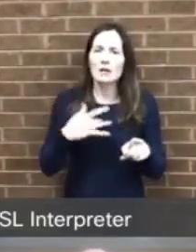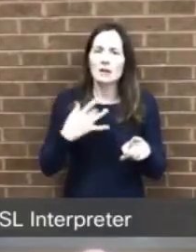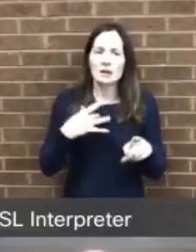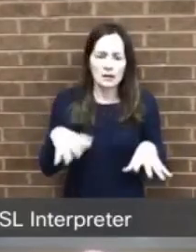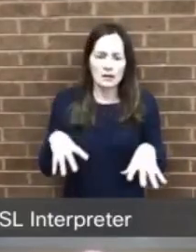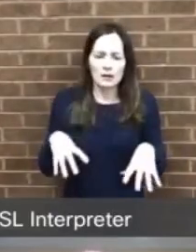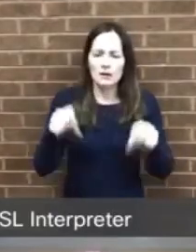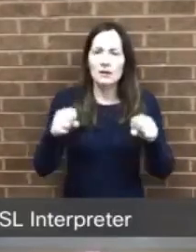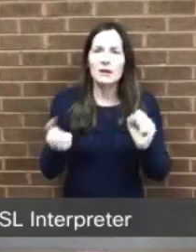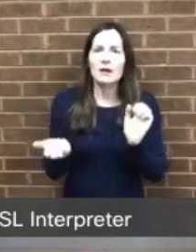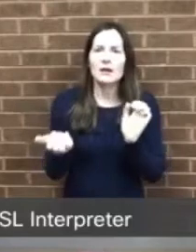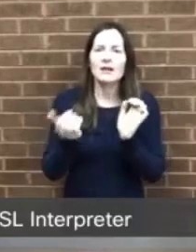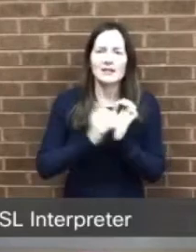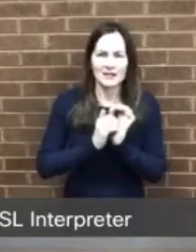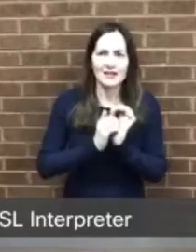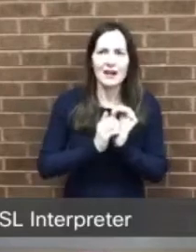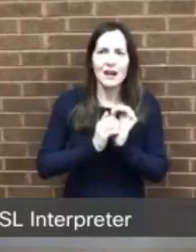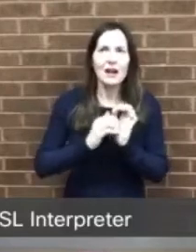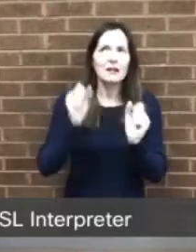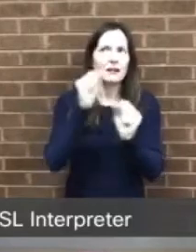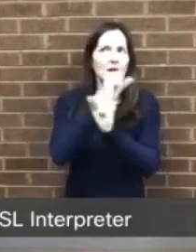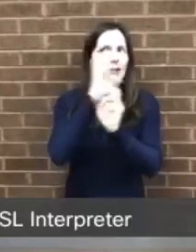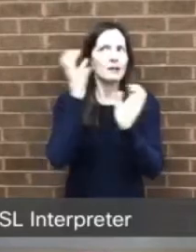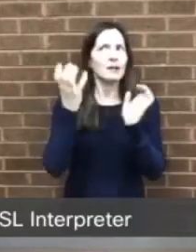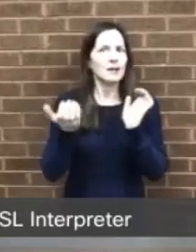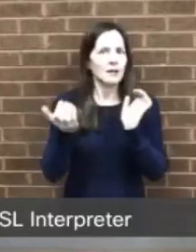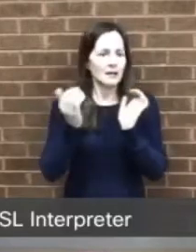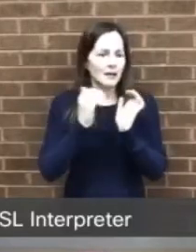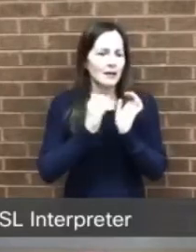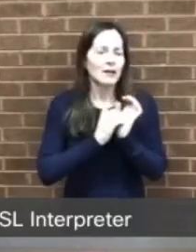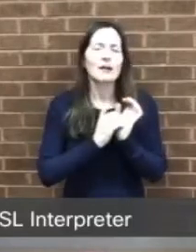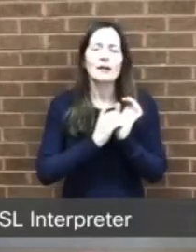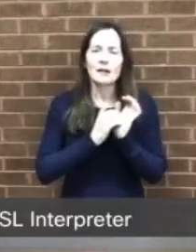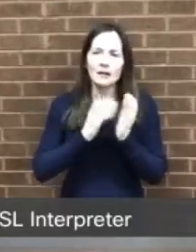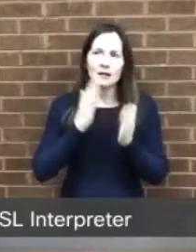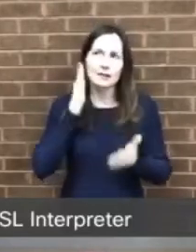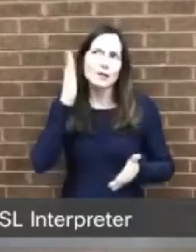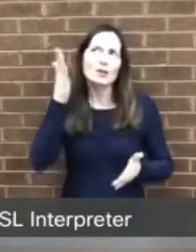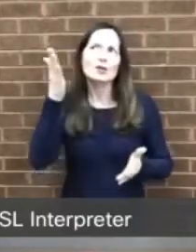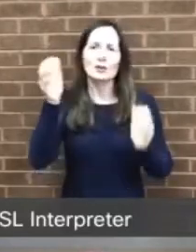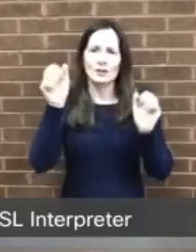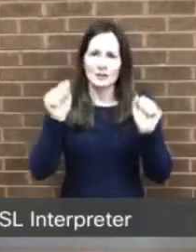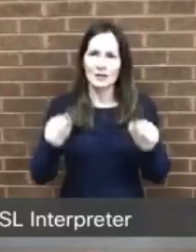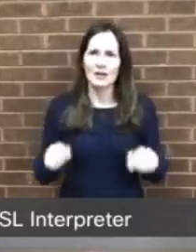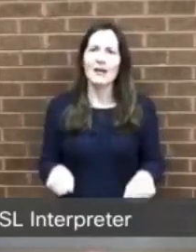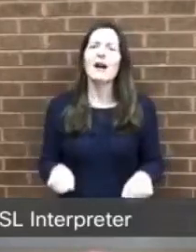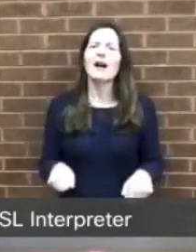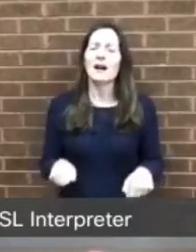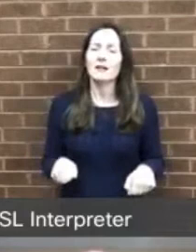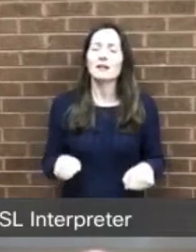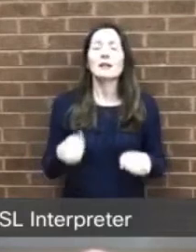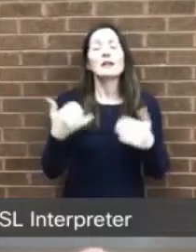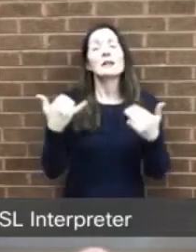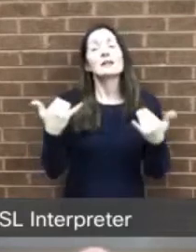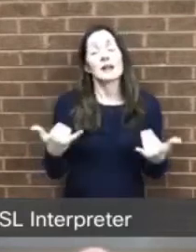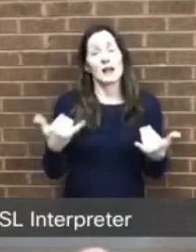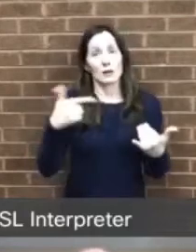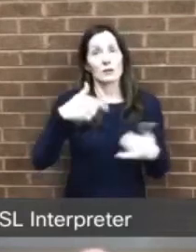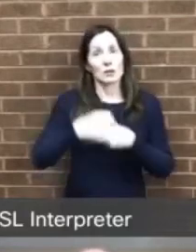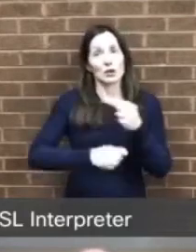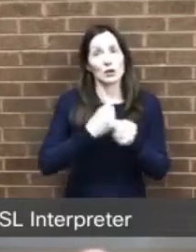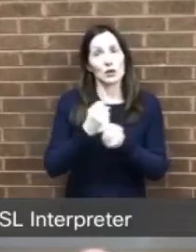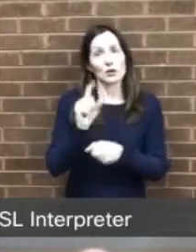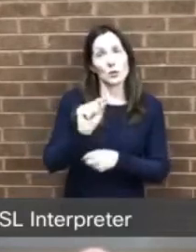rebuilding, reimagining, rededicating. in this year of tragedy and loss. We